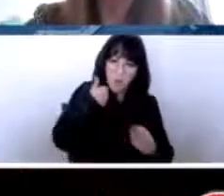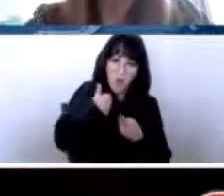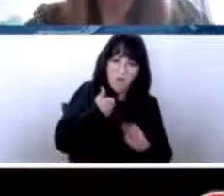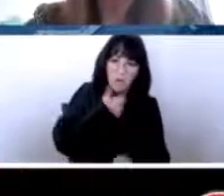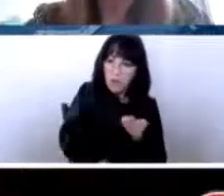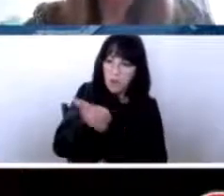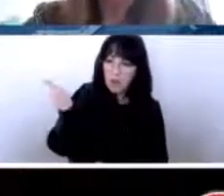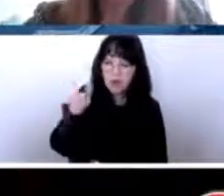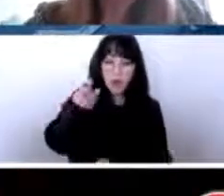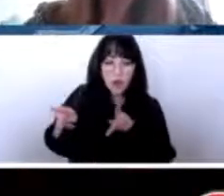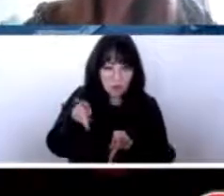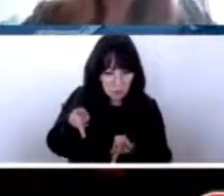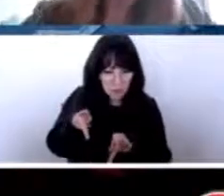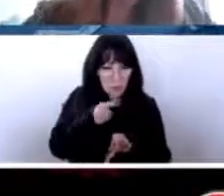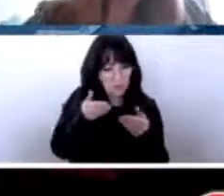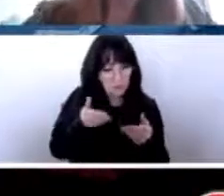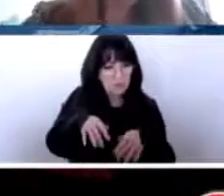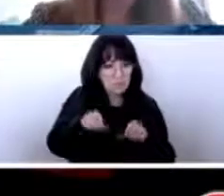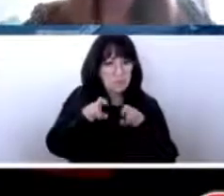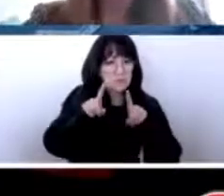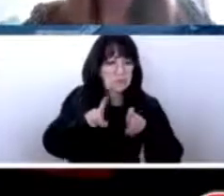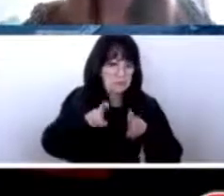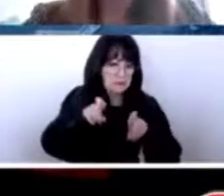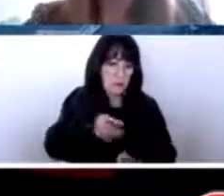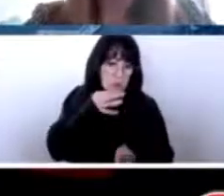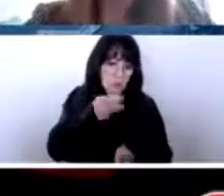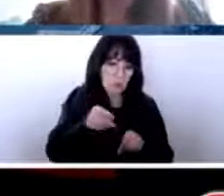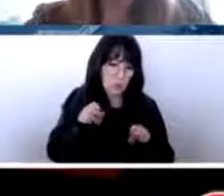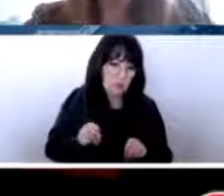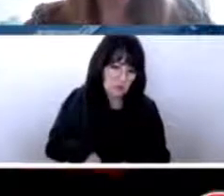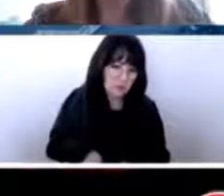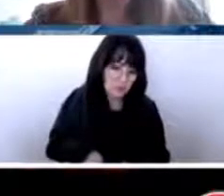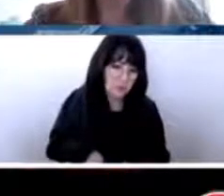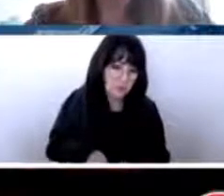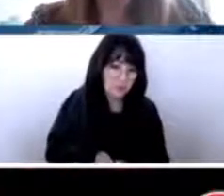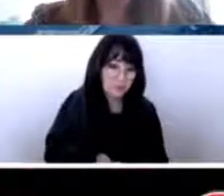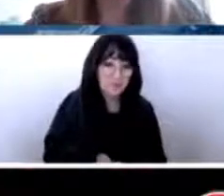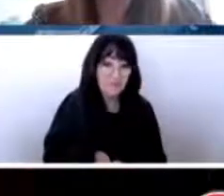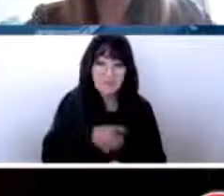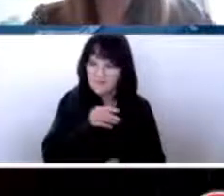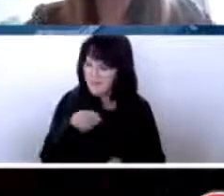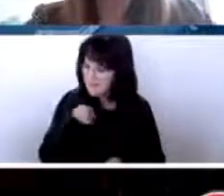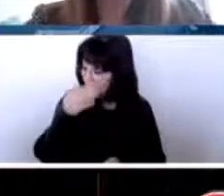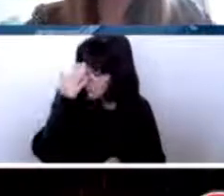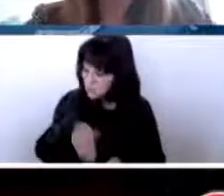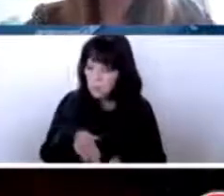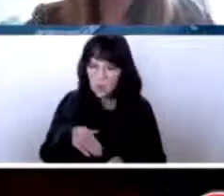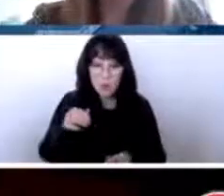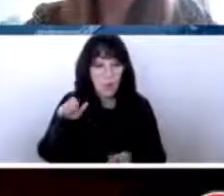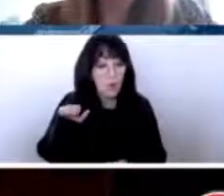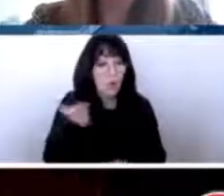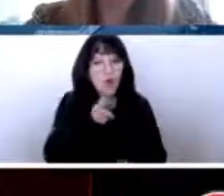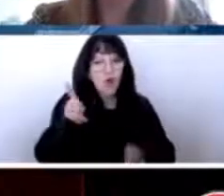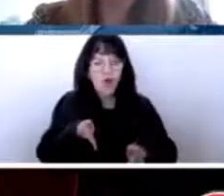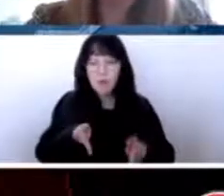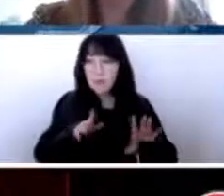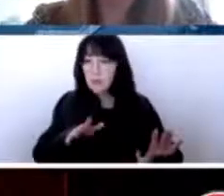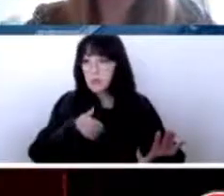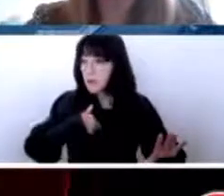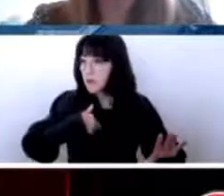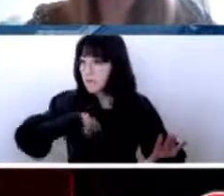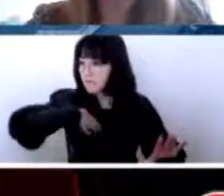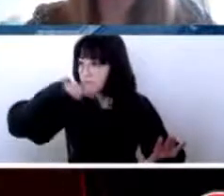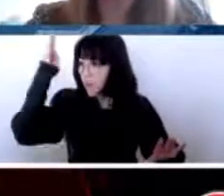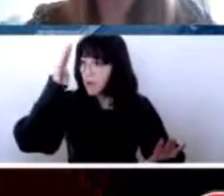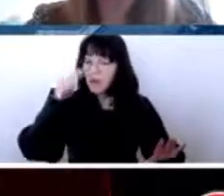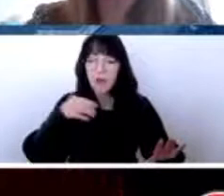are able. And finally, while we all want to go back to living our lives, this is not the time for